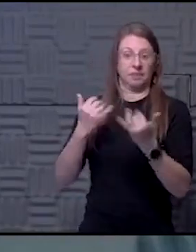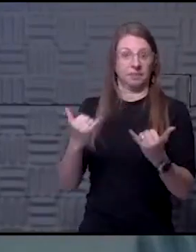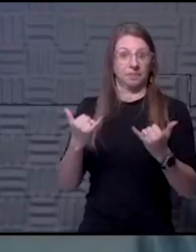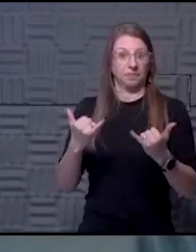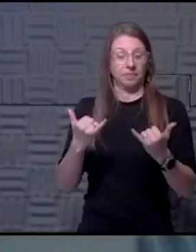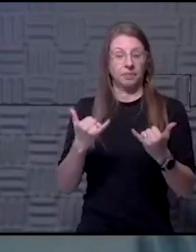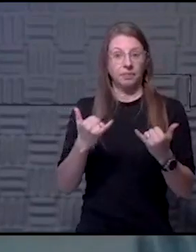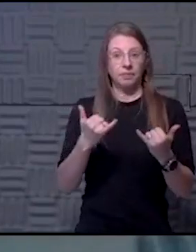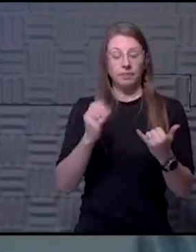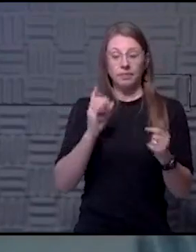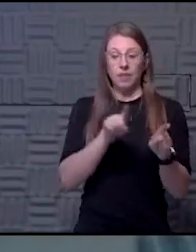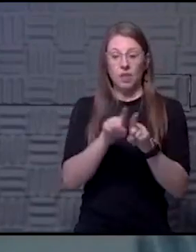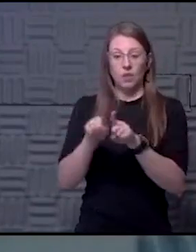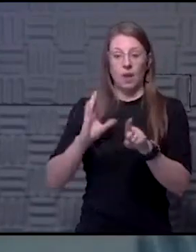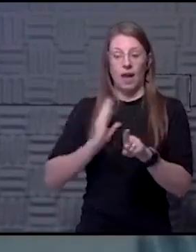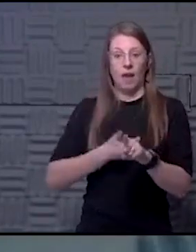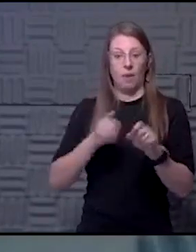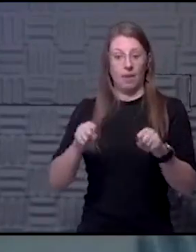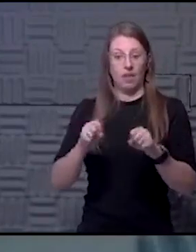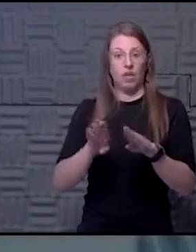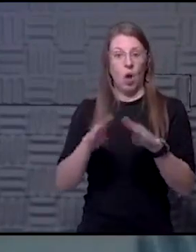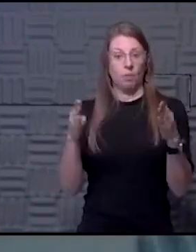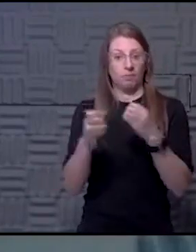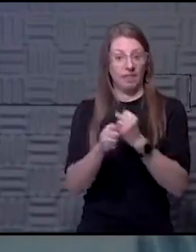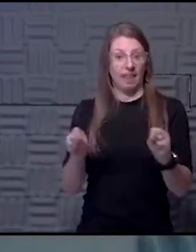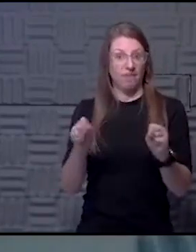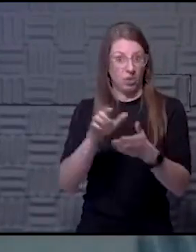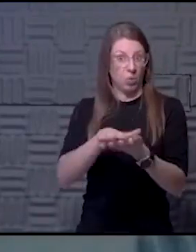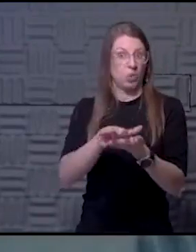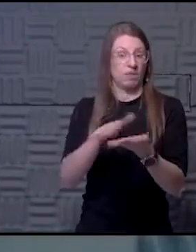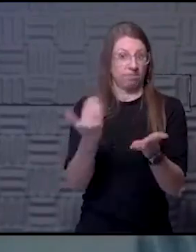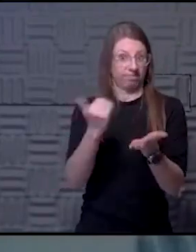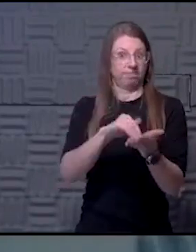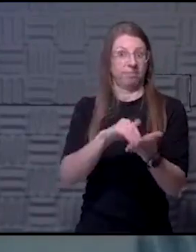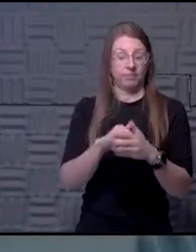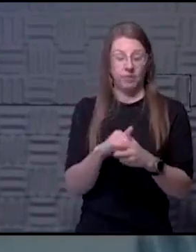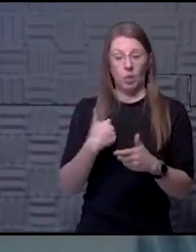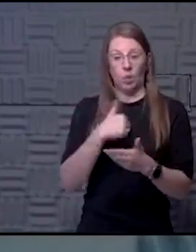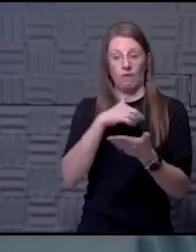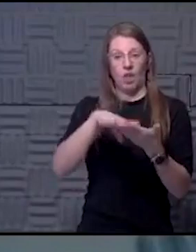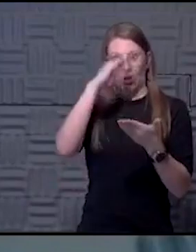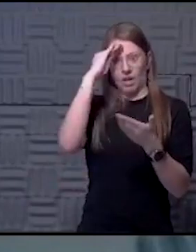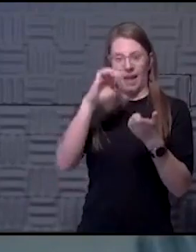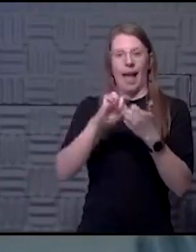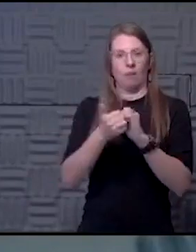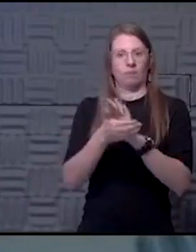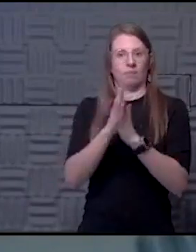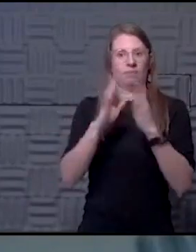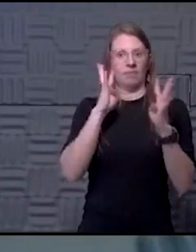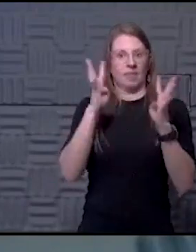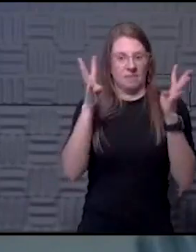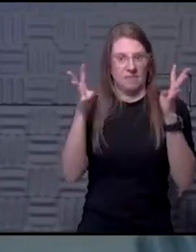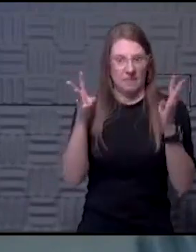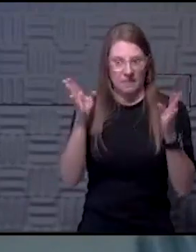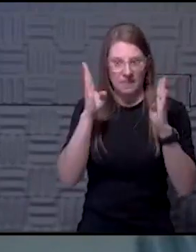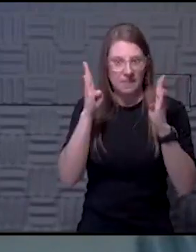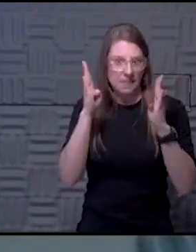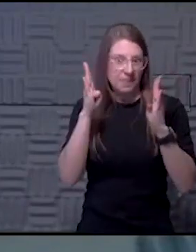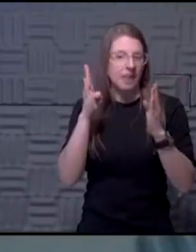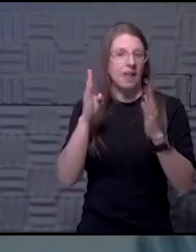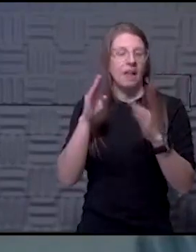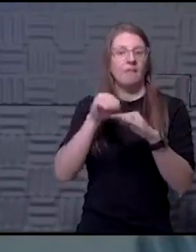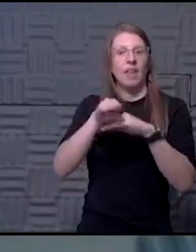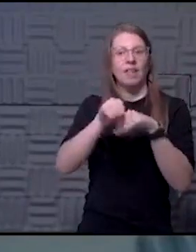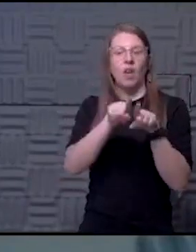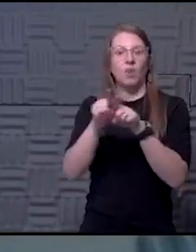to, I think, safely reopen a number of schools, among other things, that we are learning how we can be creative, listening to advice, but also making sure we